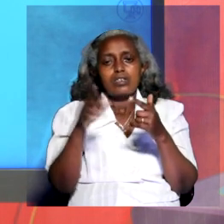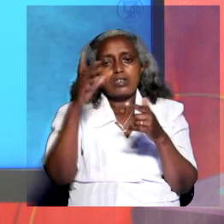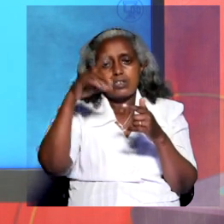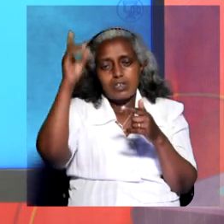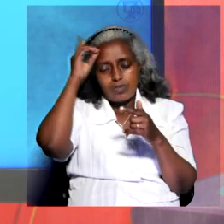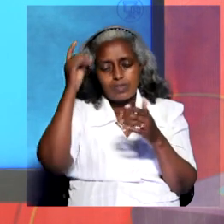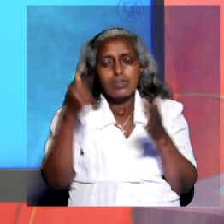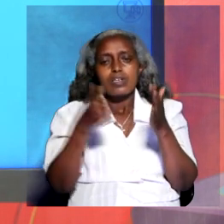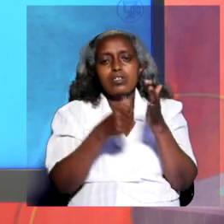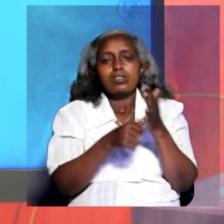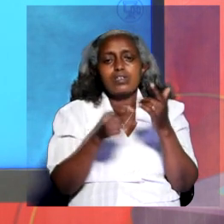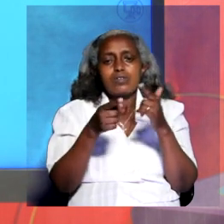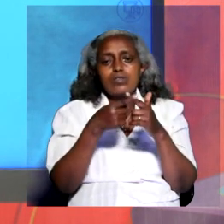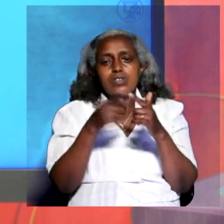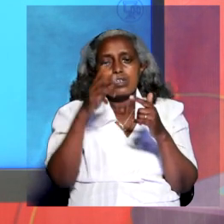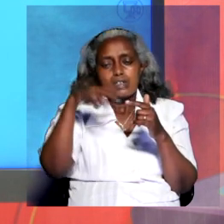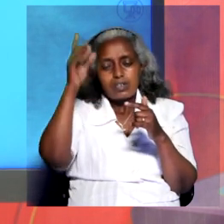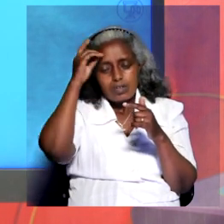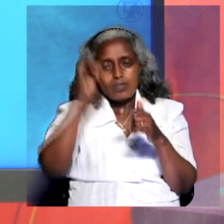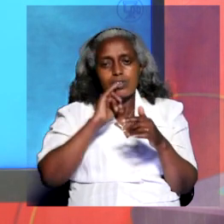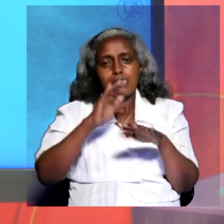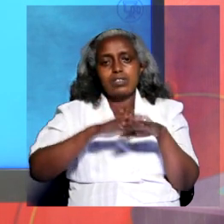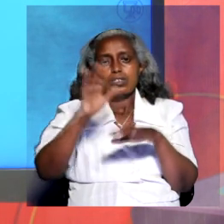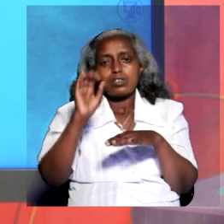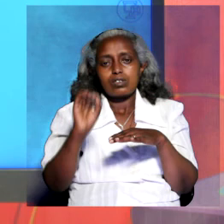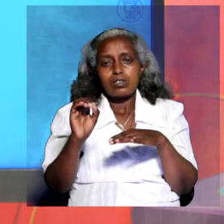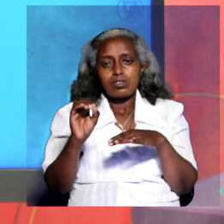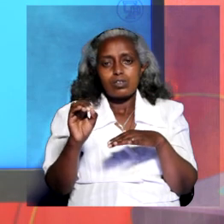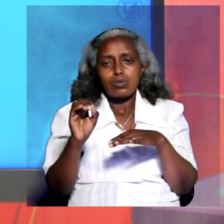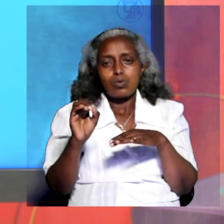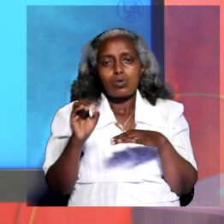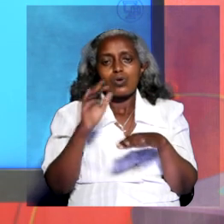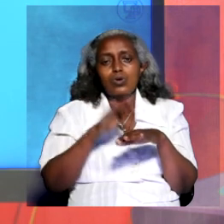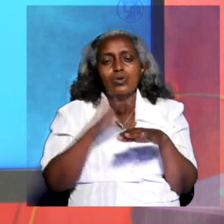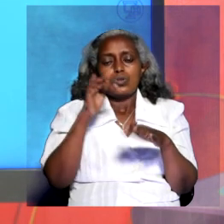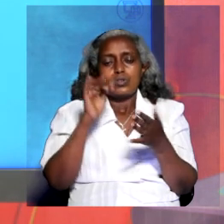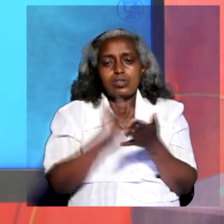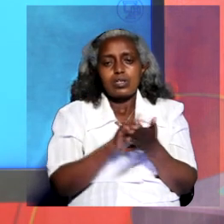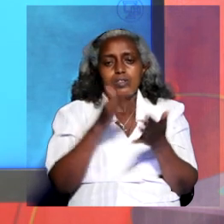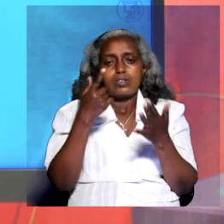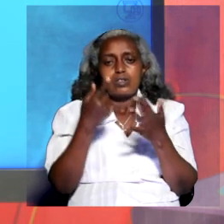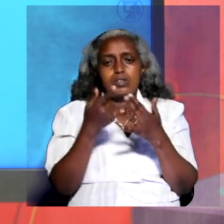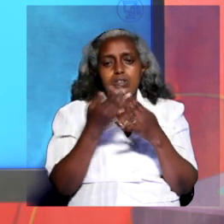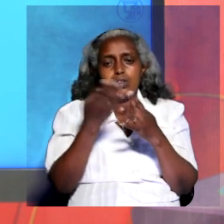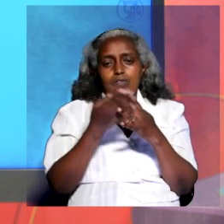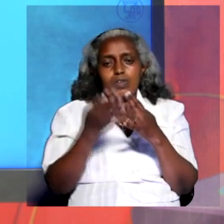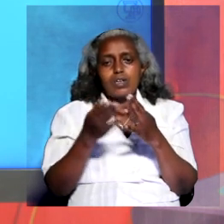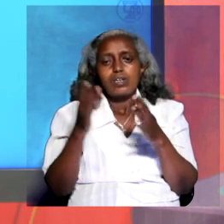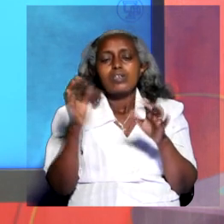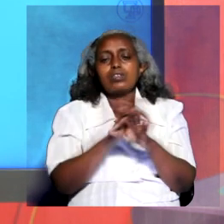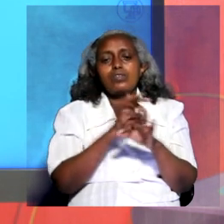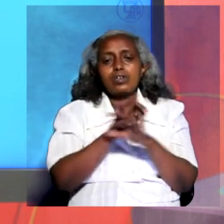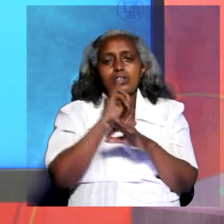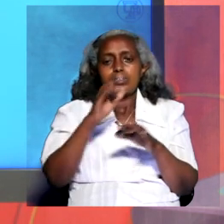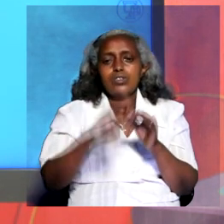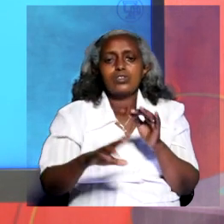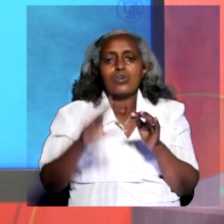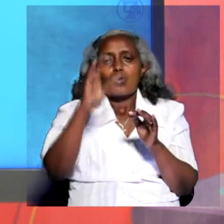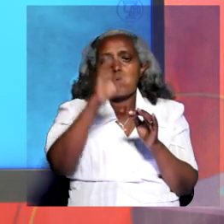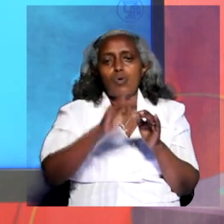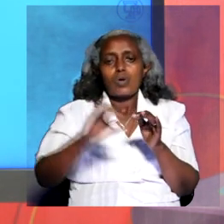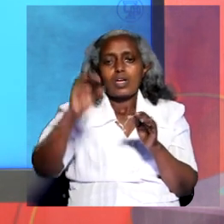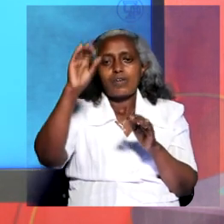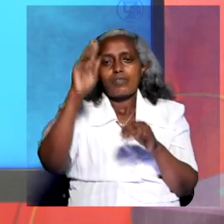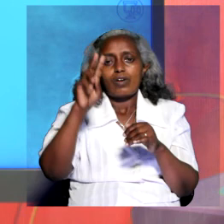sign of second derivative is greater than zero, so on that interval, the function is this concave up.